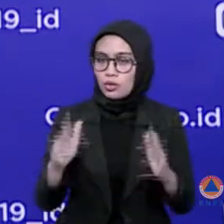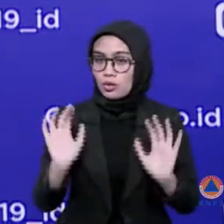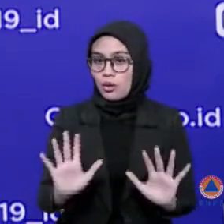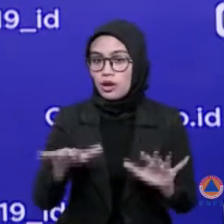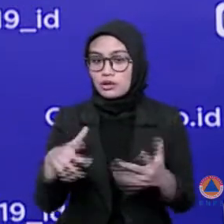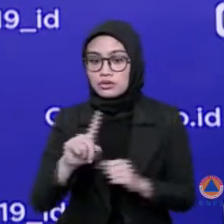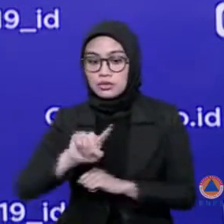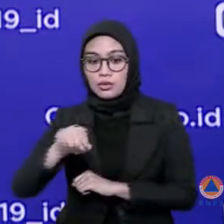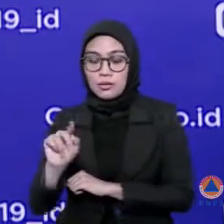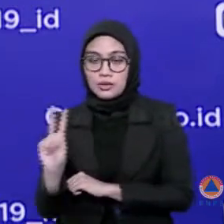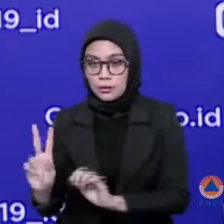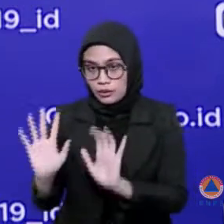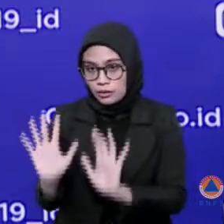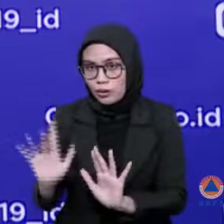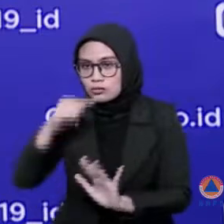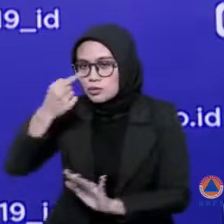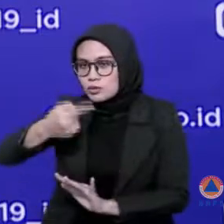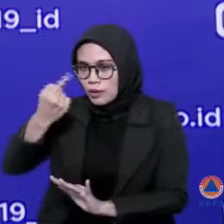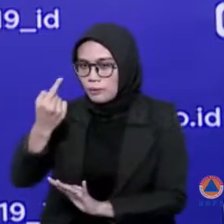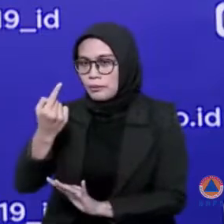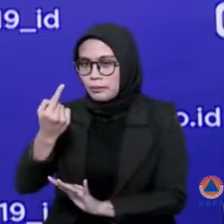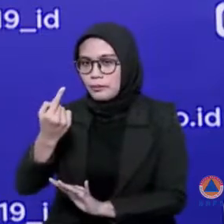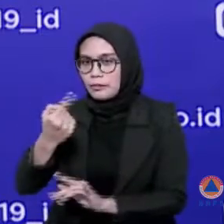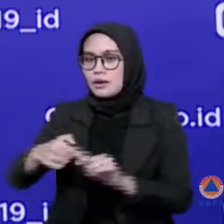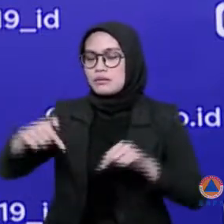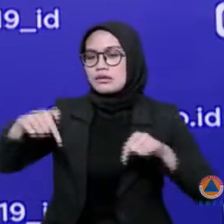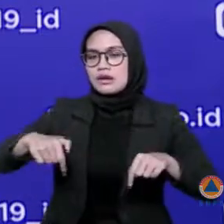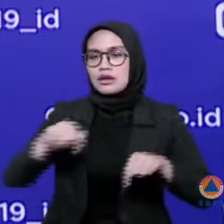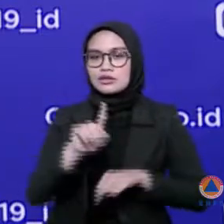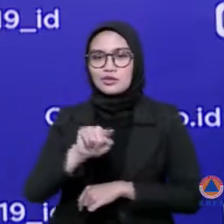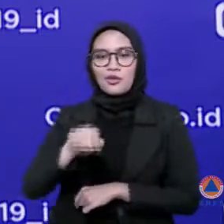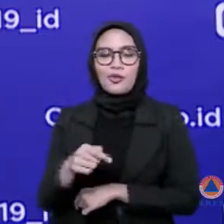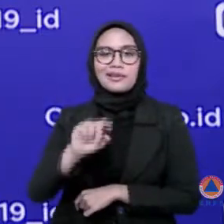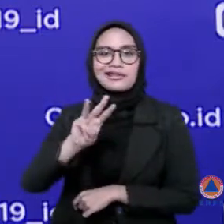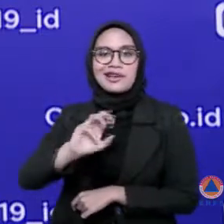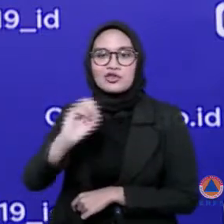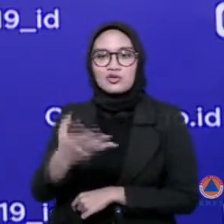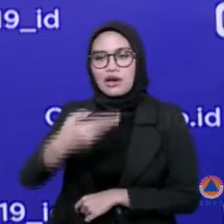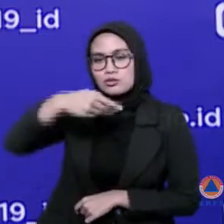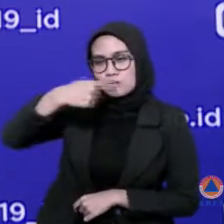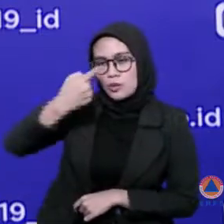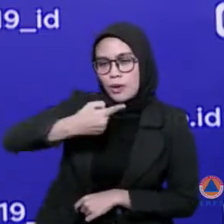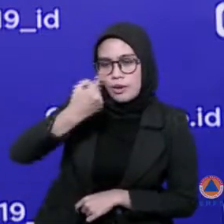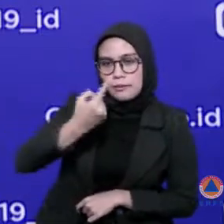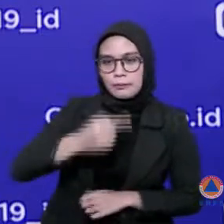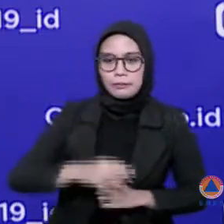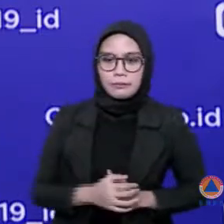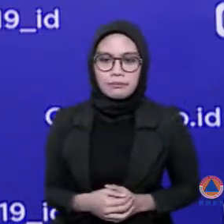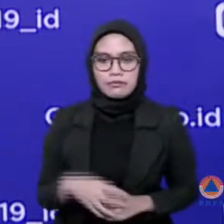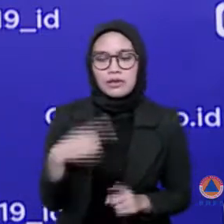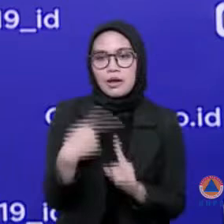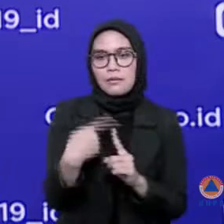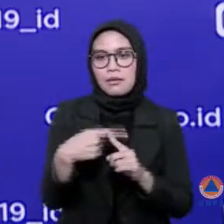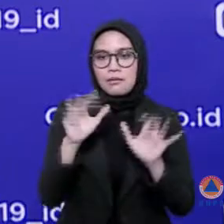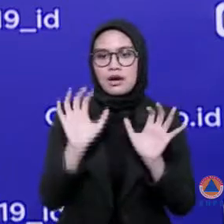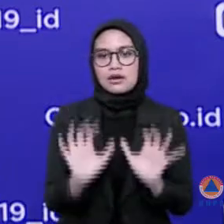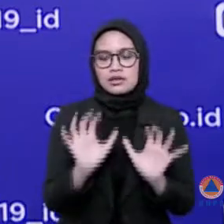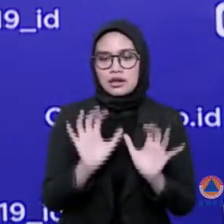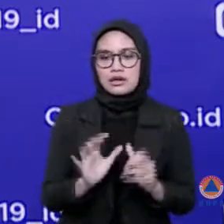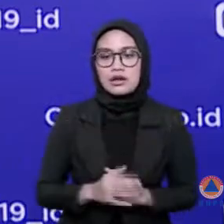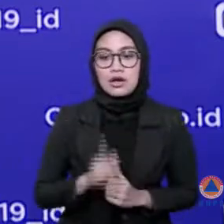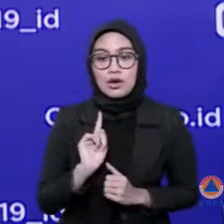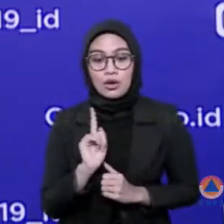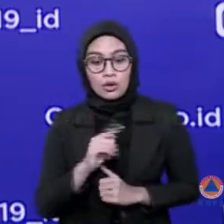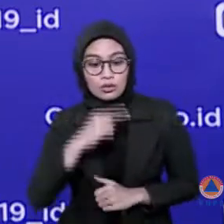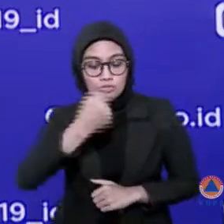900,000 to 1.2 million people. With this large number of tests, Indonesia